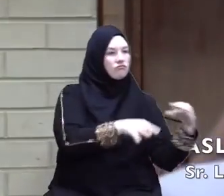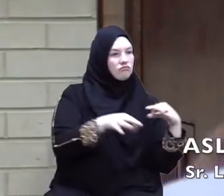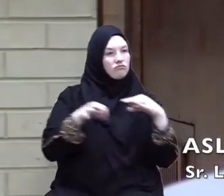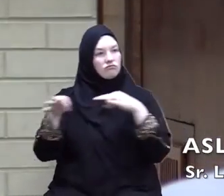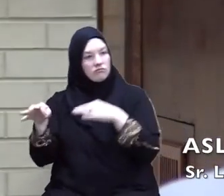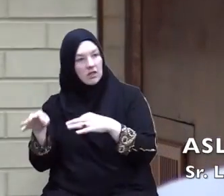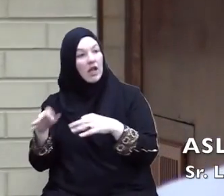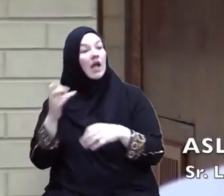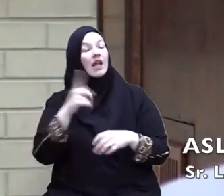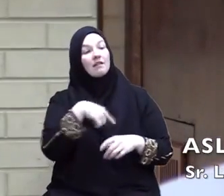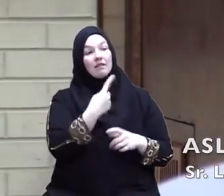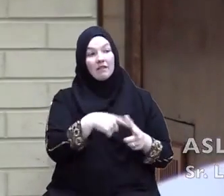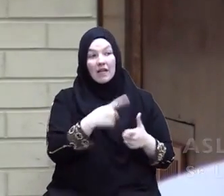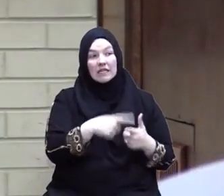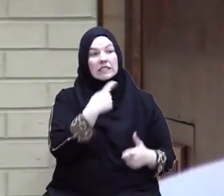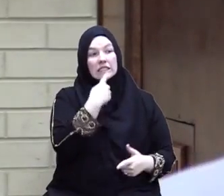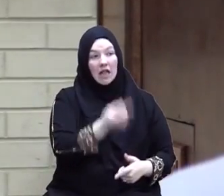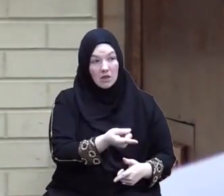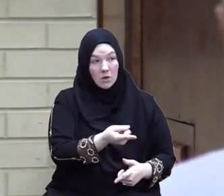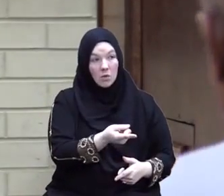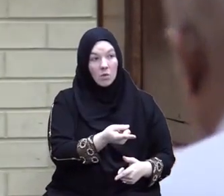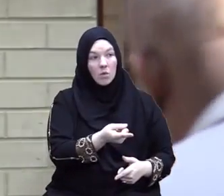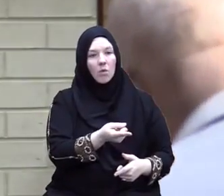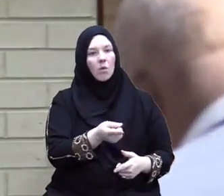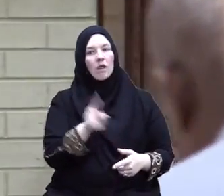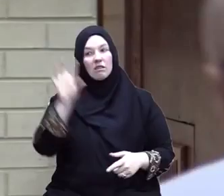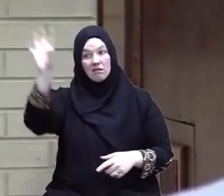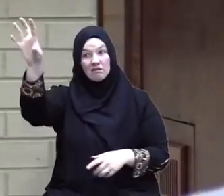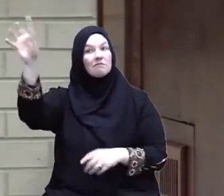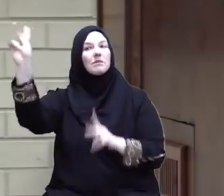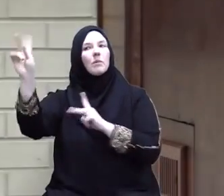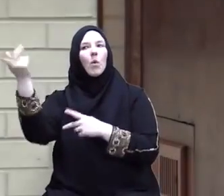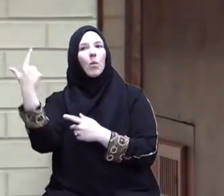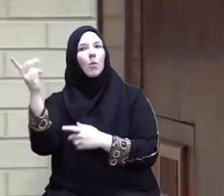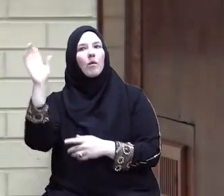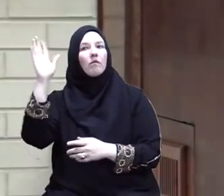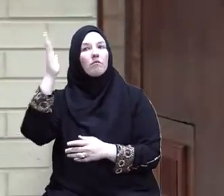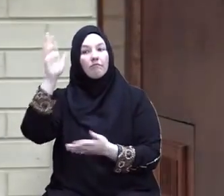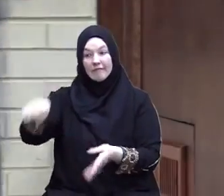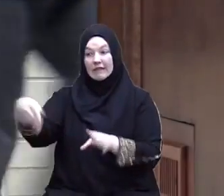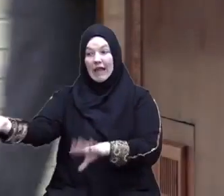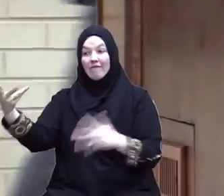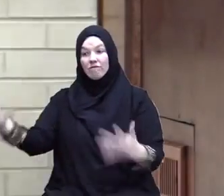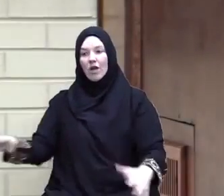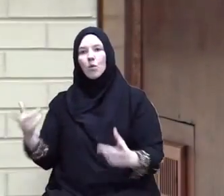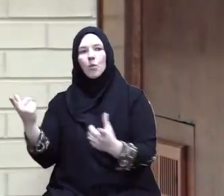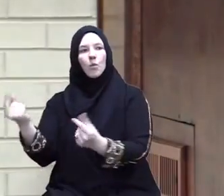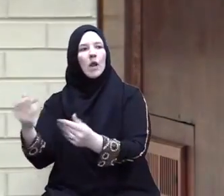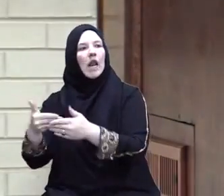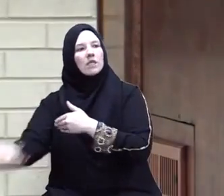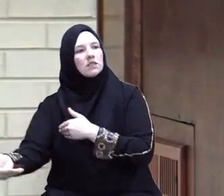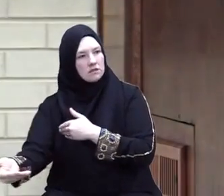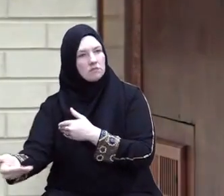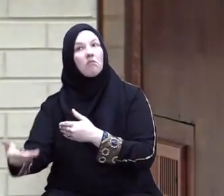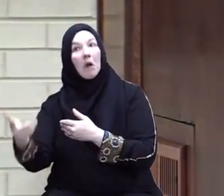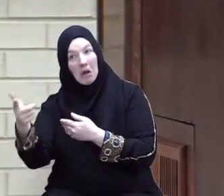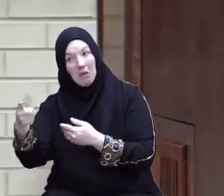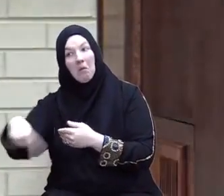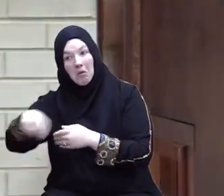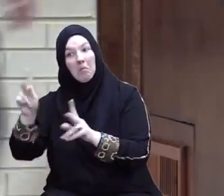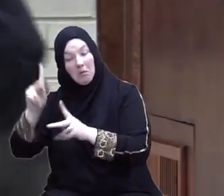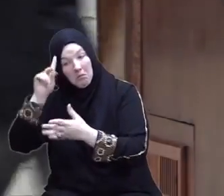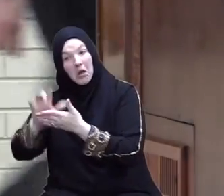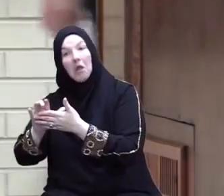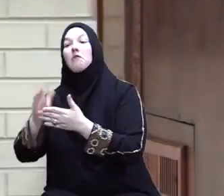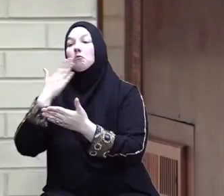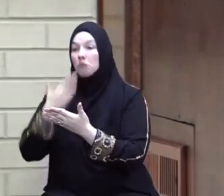and then it tells you where they are heading, so that your choice is not only a choice of temporarily